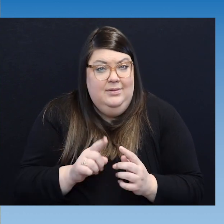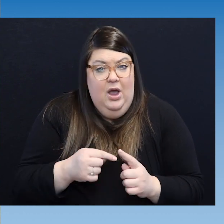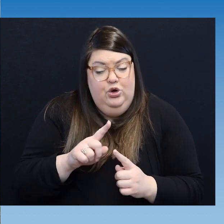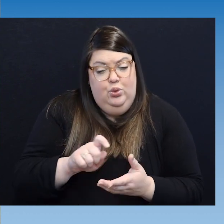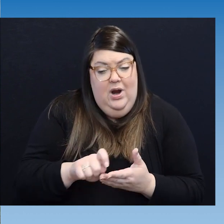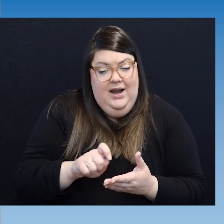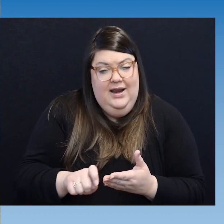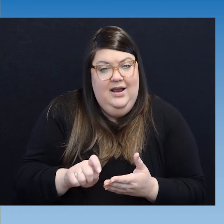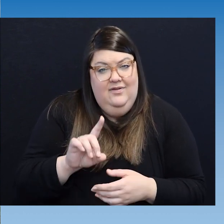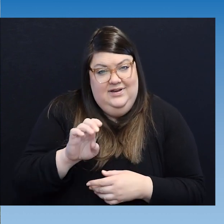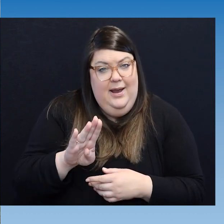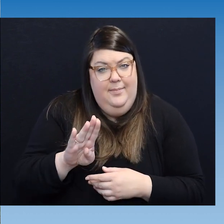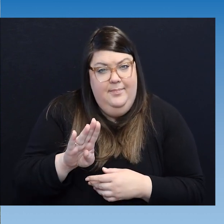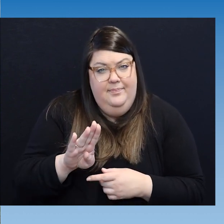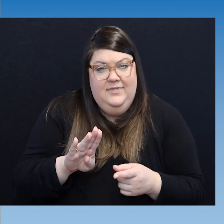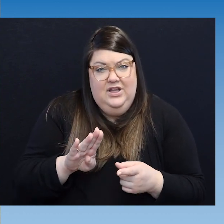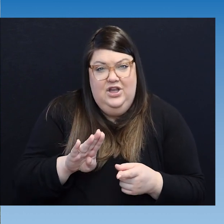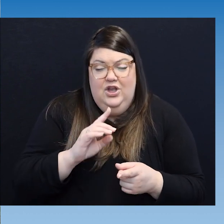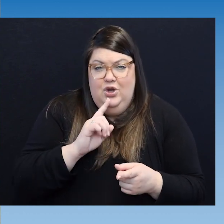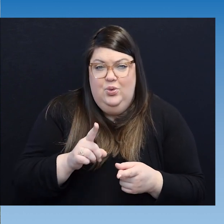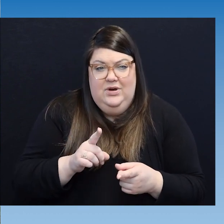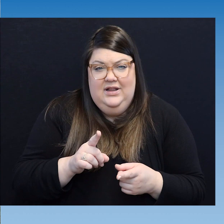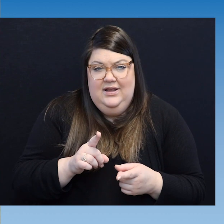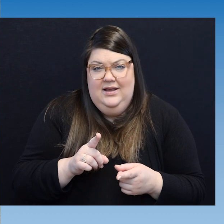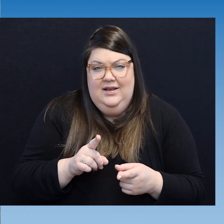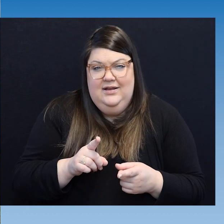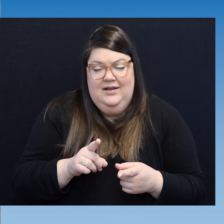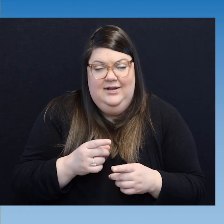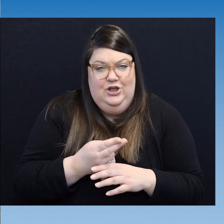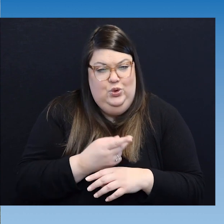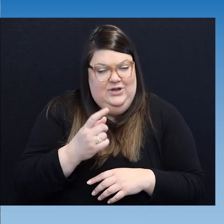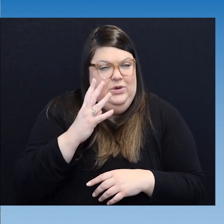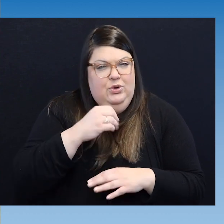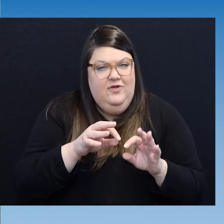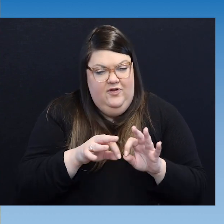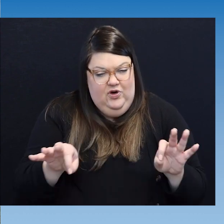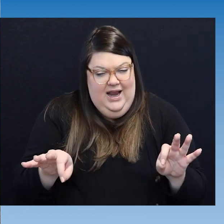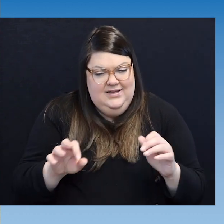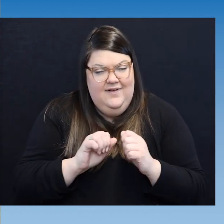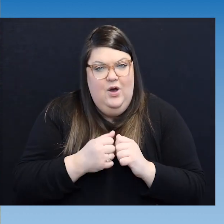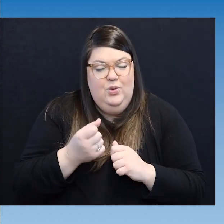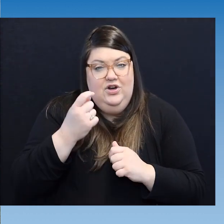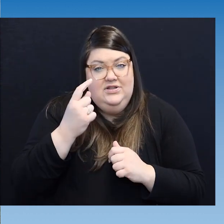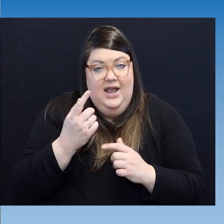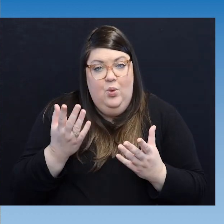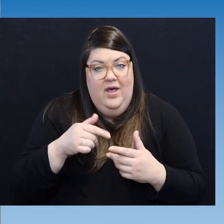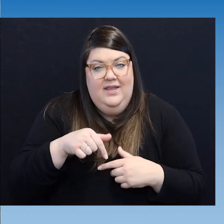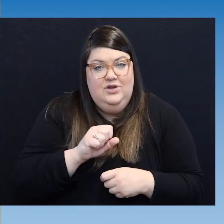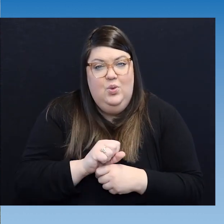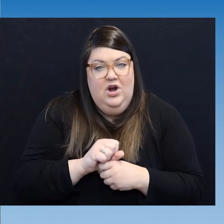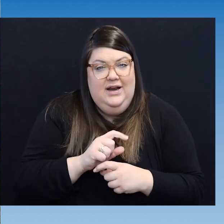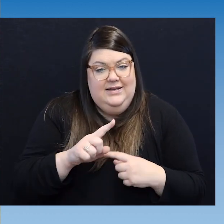writing up of Deb's life, she landed on this really beautiful phrase as a way of understanding what this work